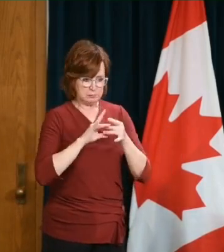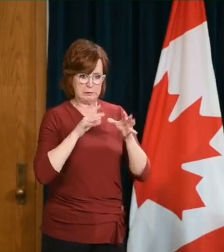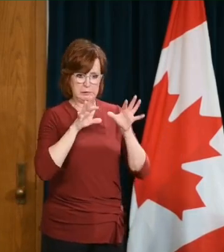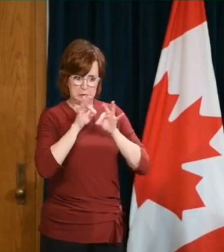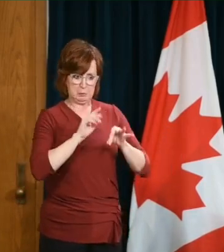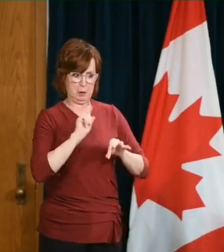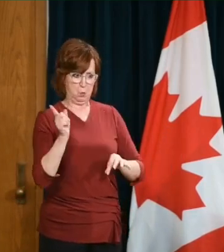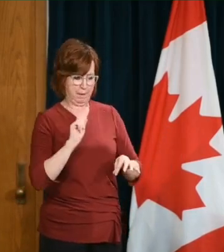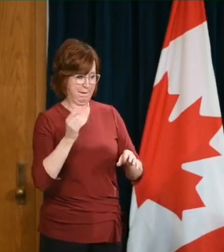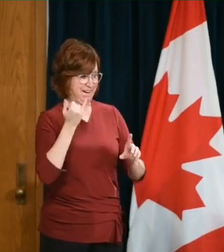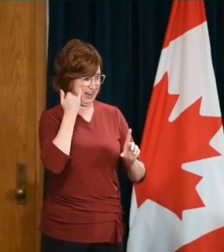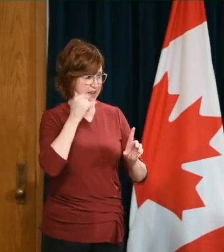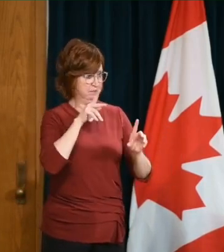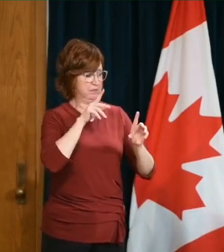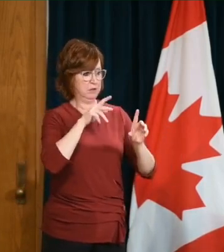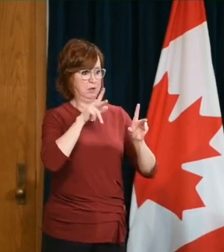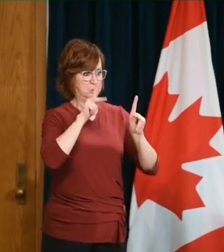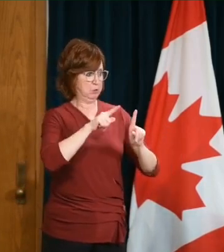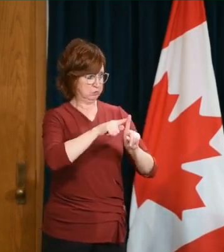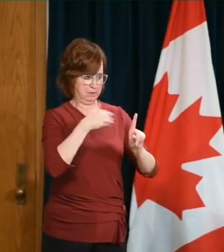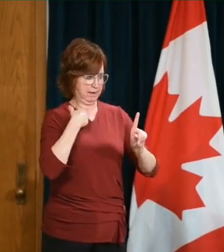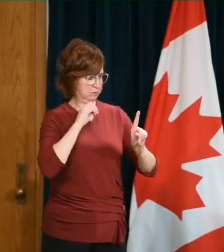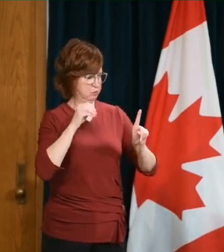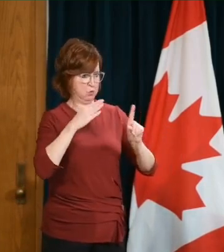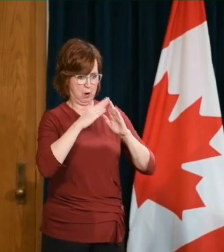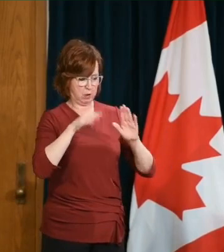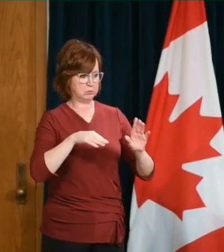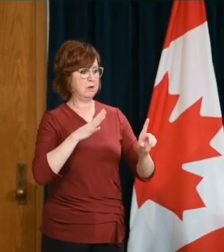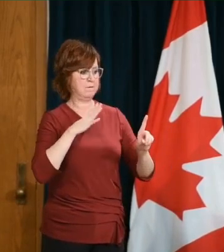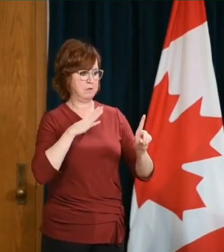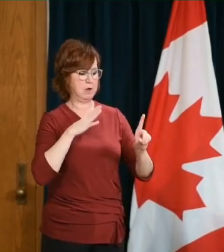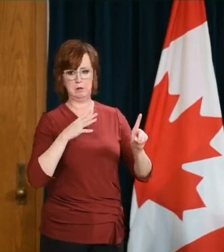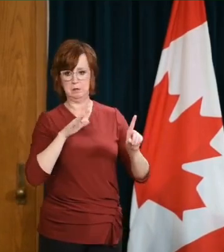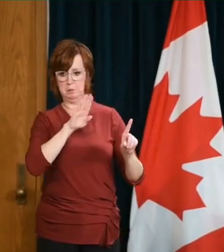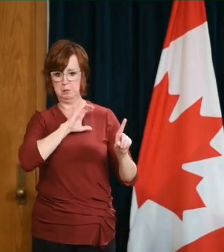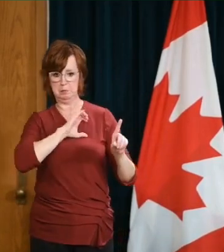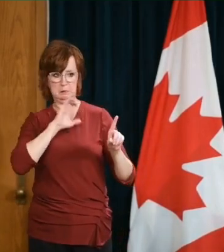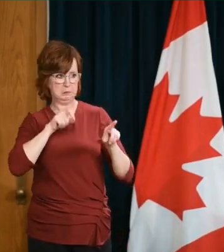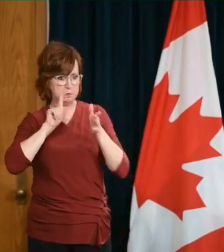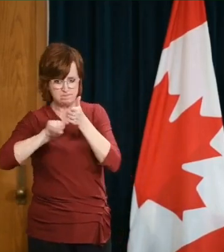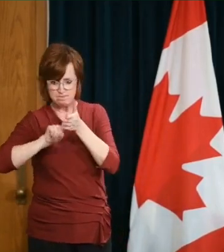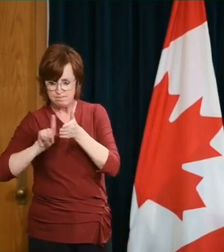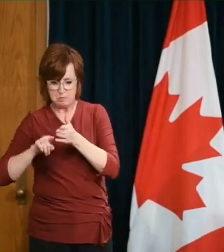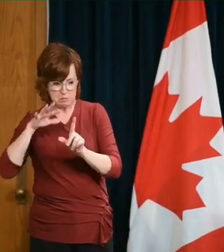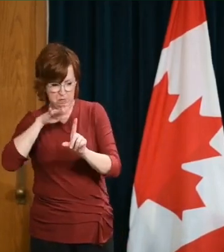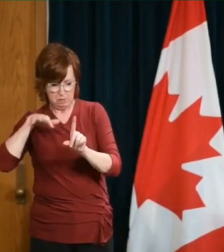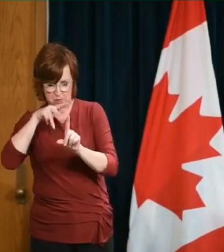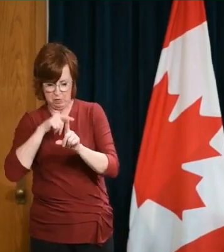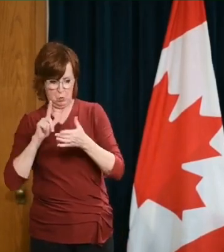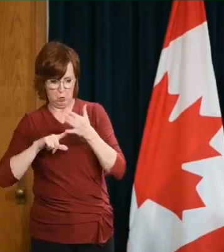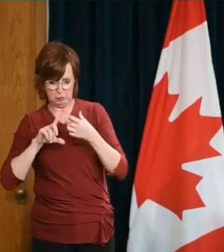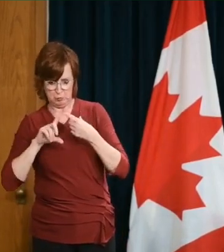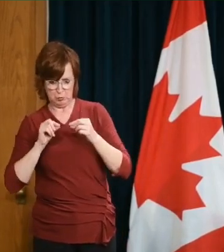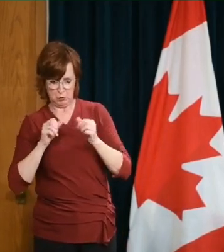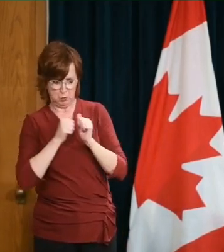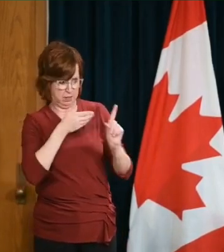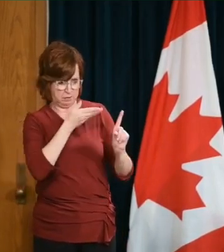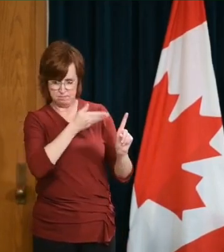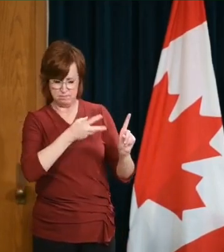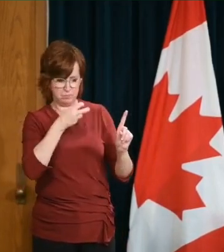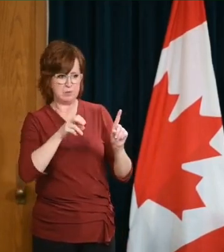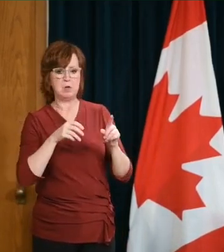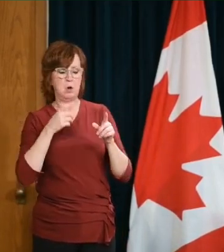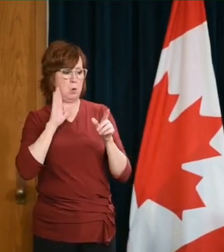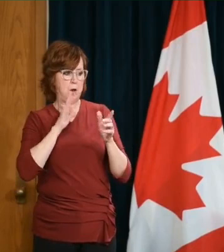that people have where people may not be abiding by the recommendations and the orders that have been put forward by Dr. Shahab